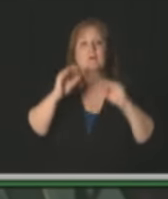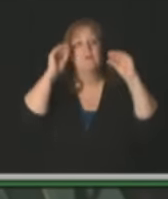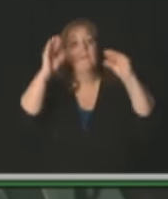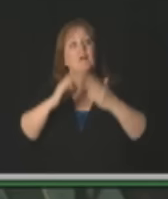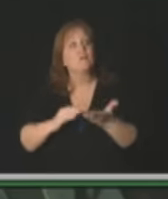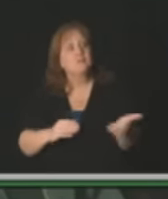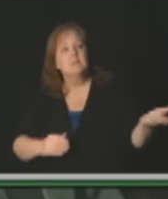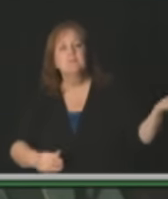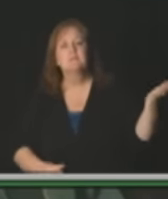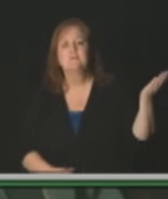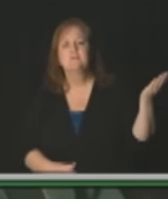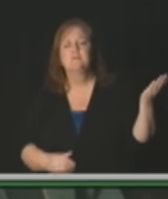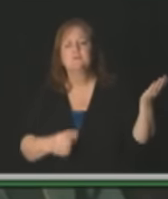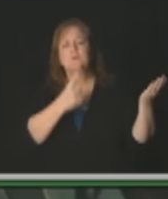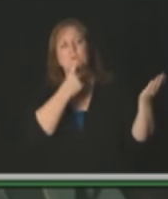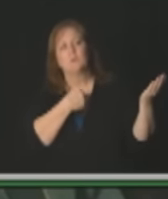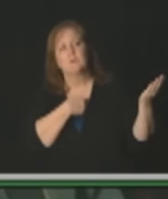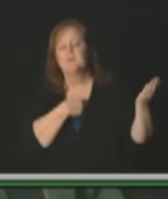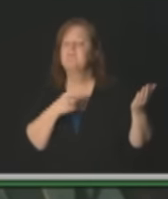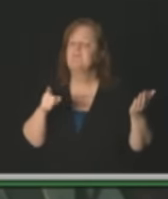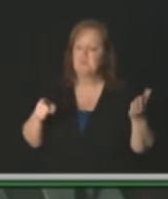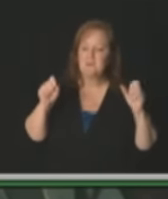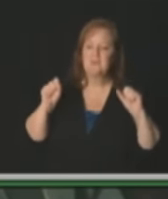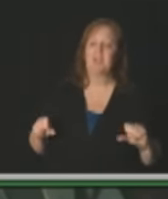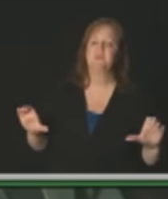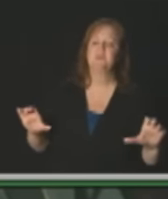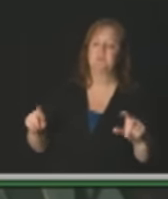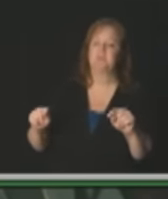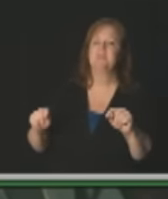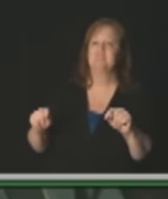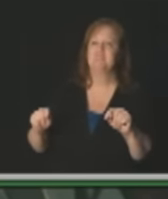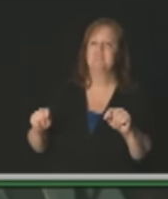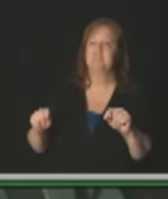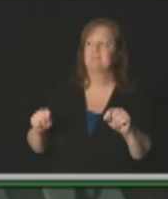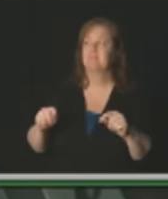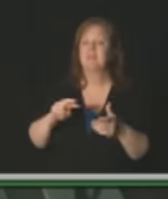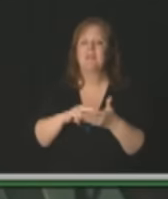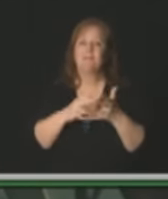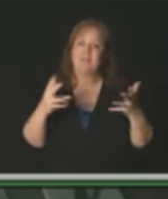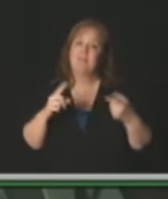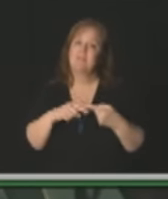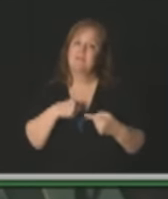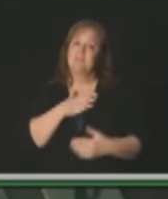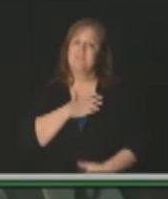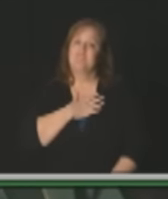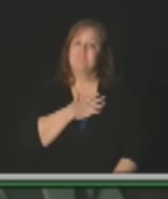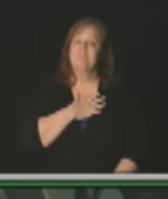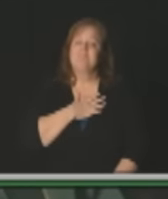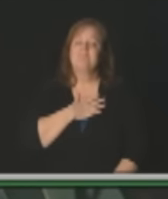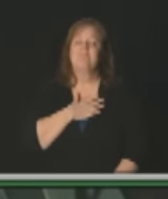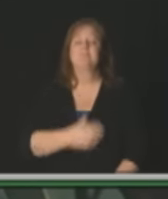faculty who told me I could do it, and that means a lot to me.